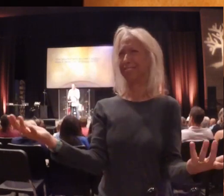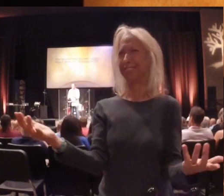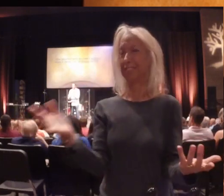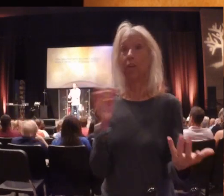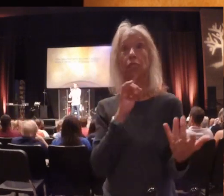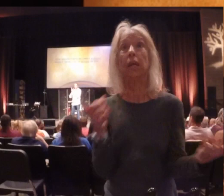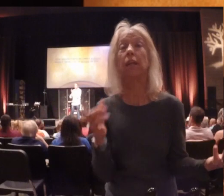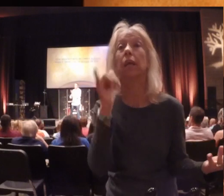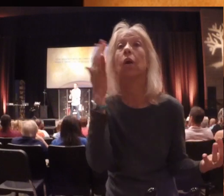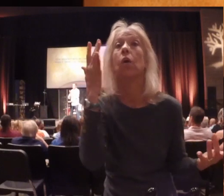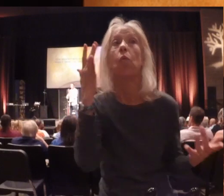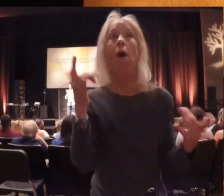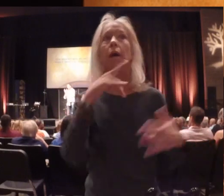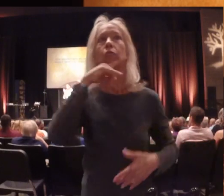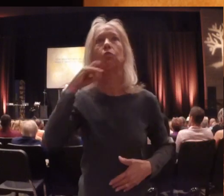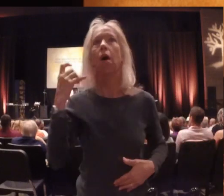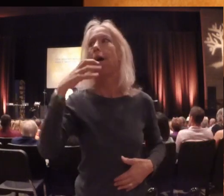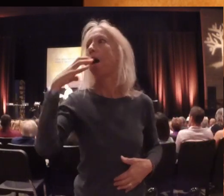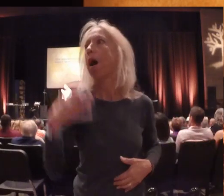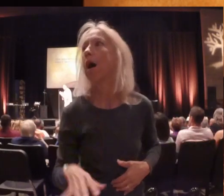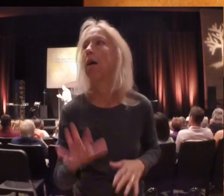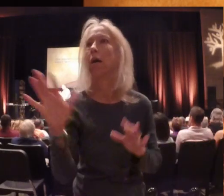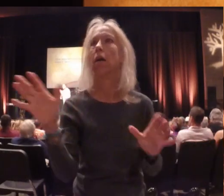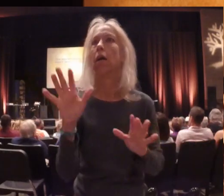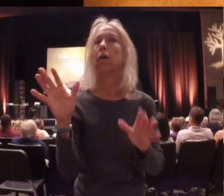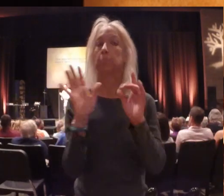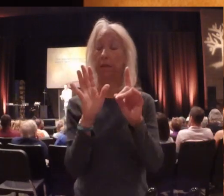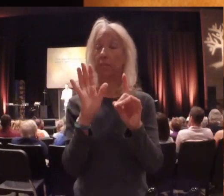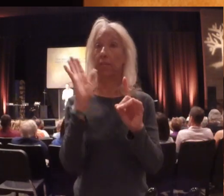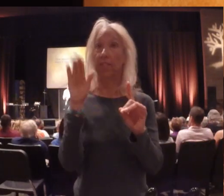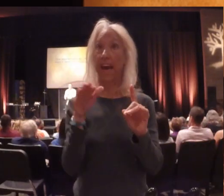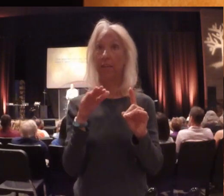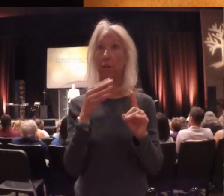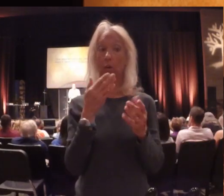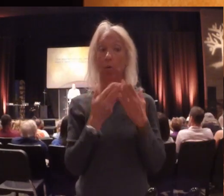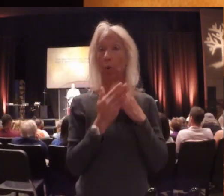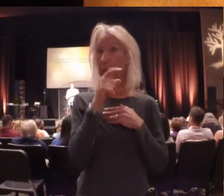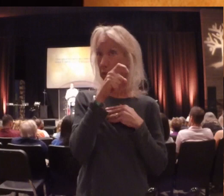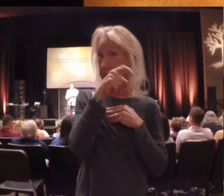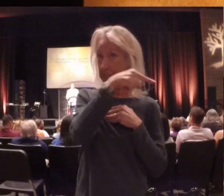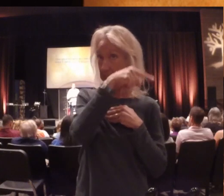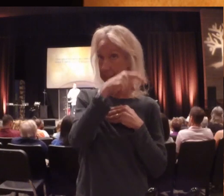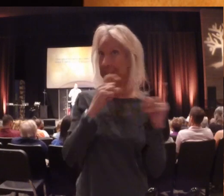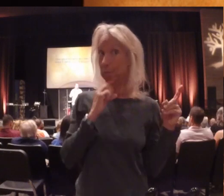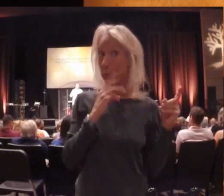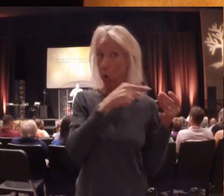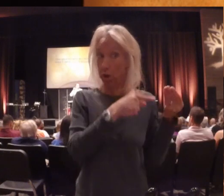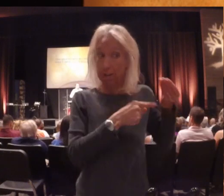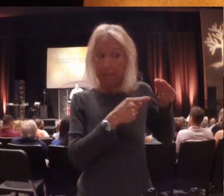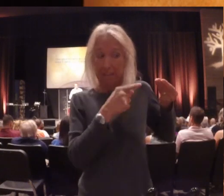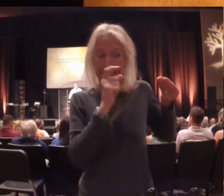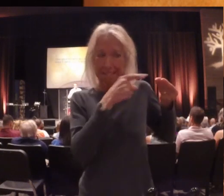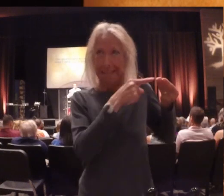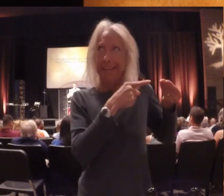Truly ridiculous. And what we're going to see is what we've already said. Your greatest need becomes a blessing when it drives you